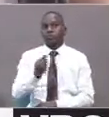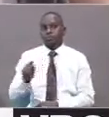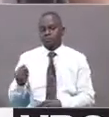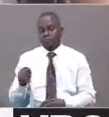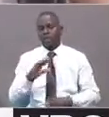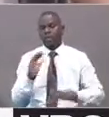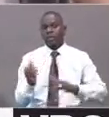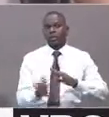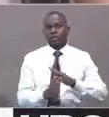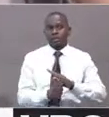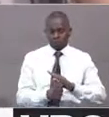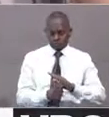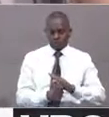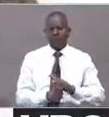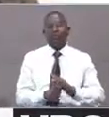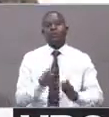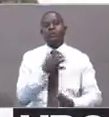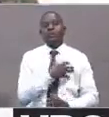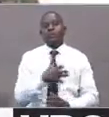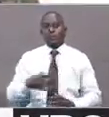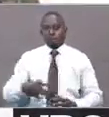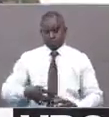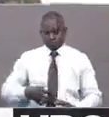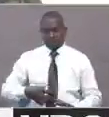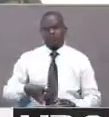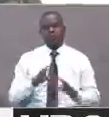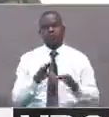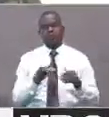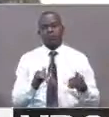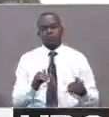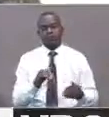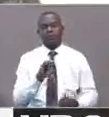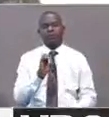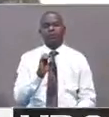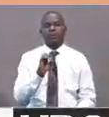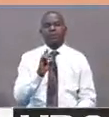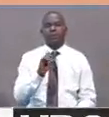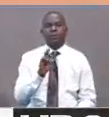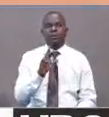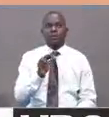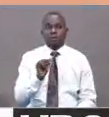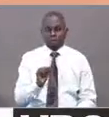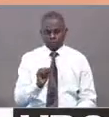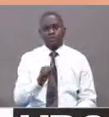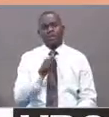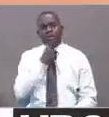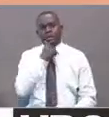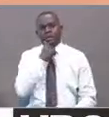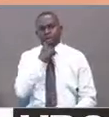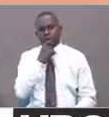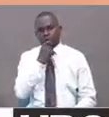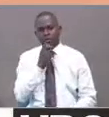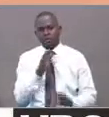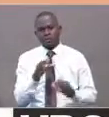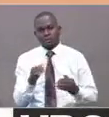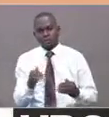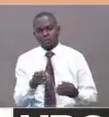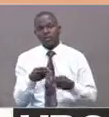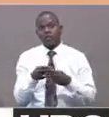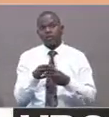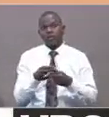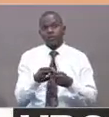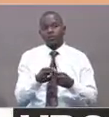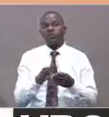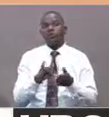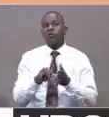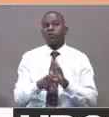the Deputy 3rd Division Commander, Brigadier Ezekiel Okolong, is optimistic that the menace will soon be a